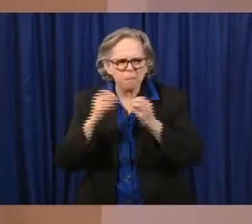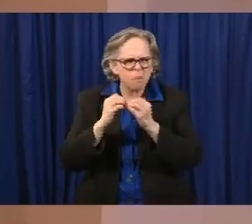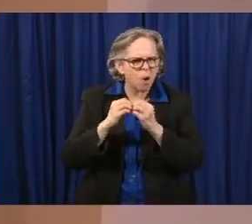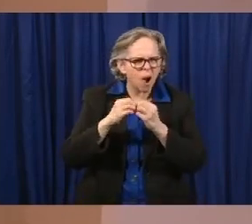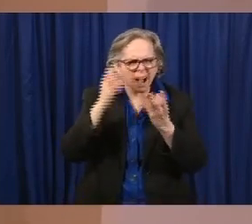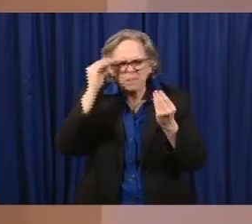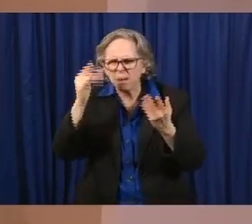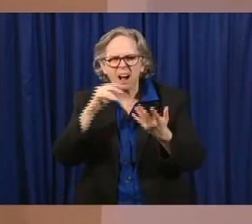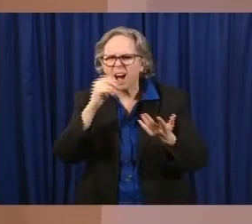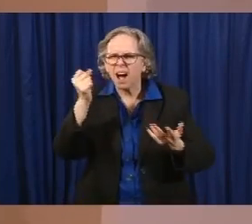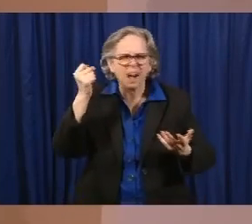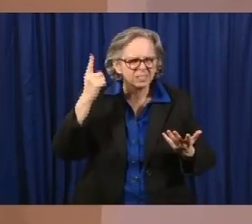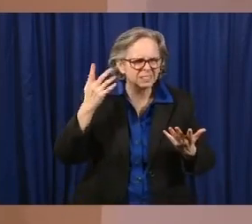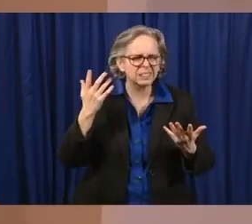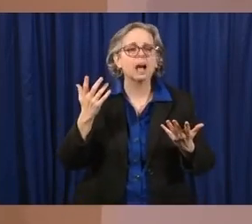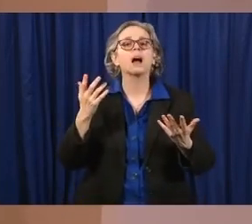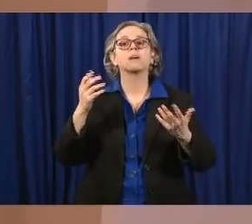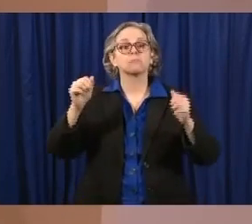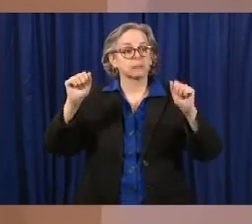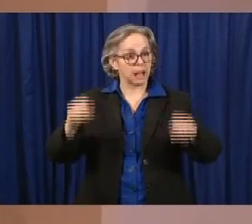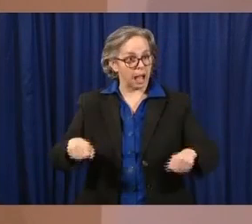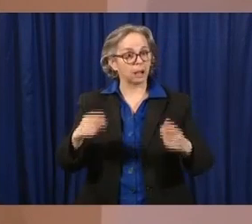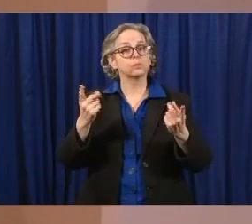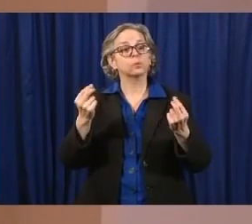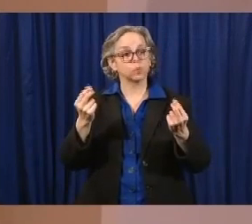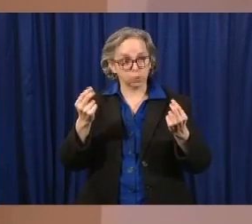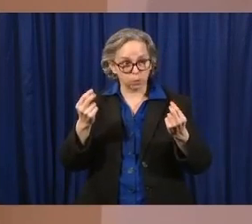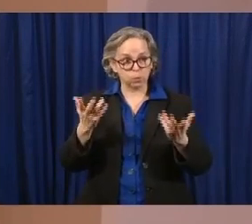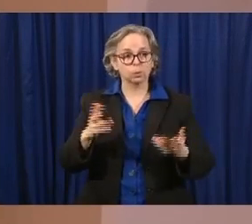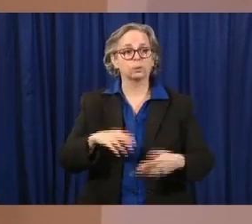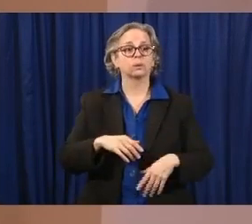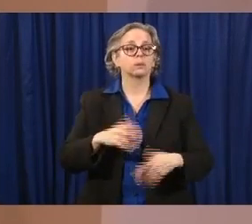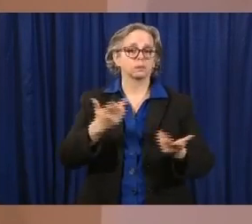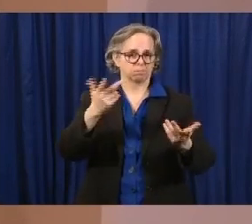Dispute Resolution Commission, that's available at